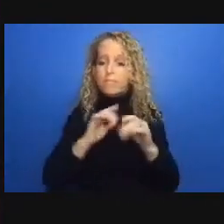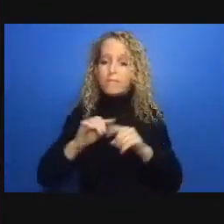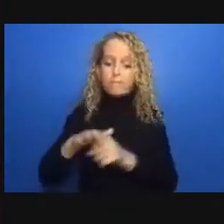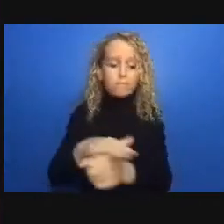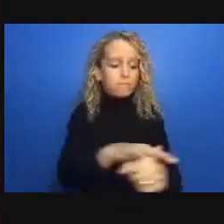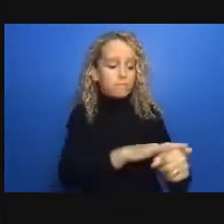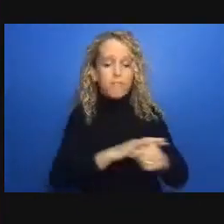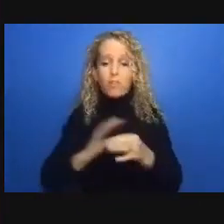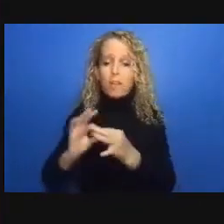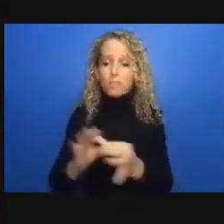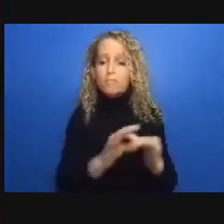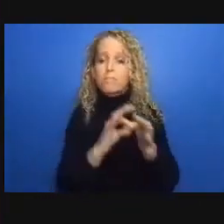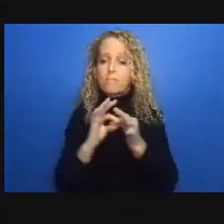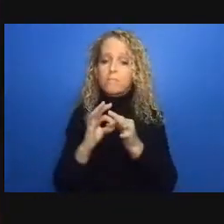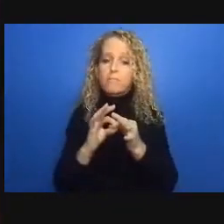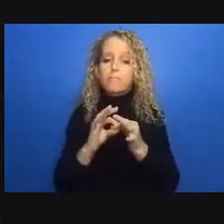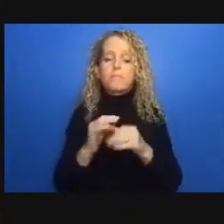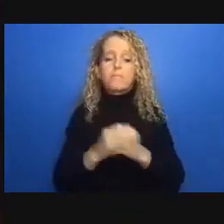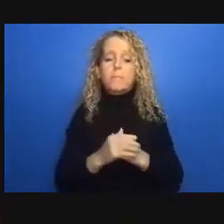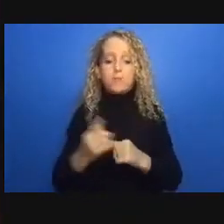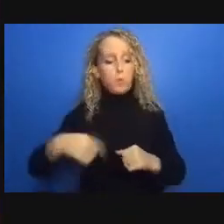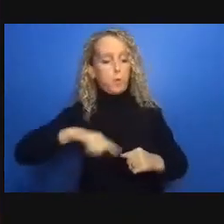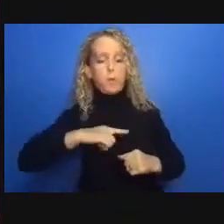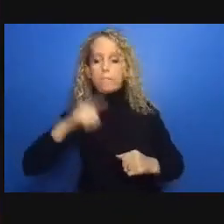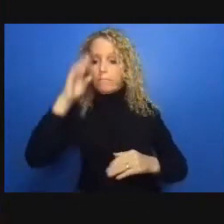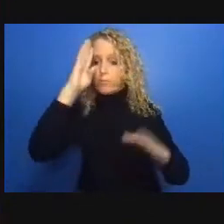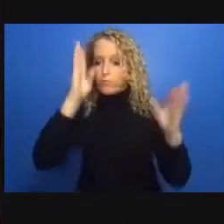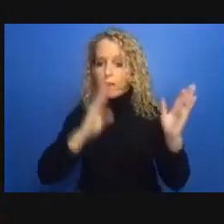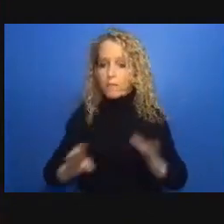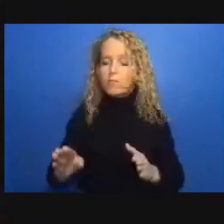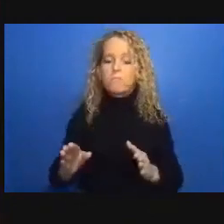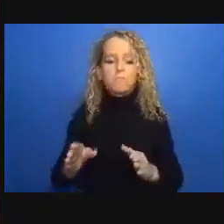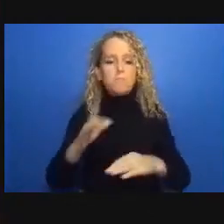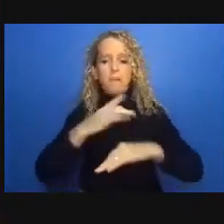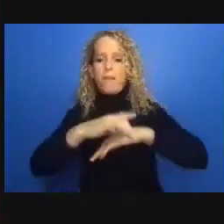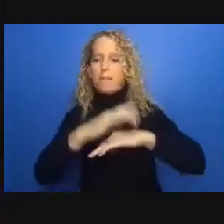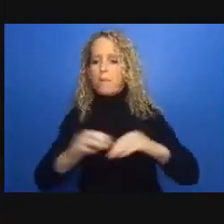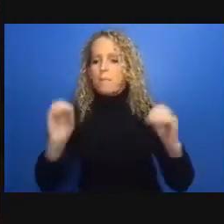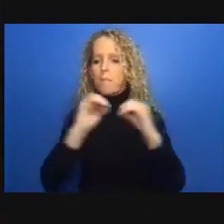addition and for strategies to increase the availability of healthy foods.